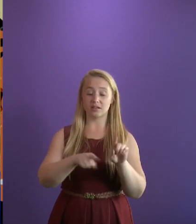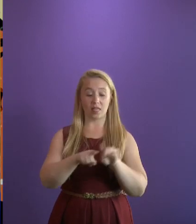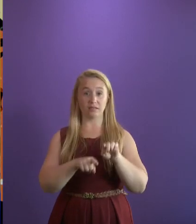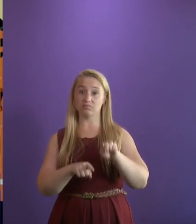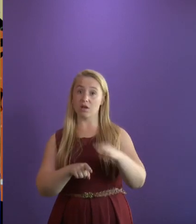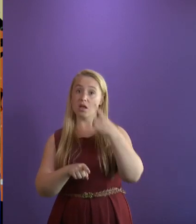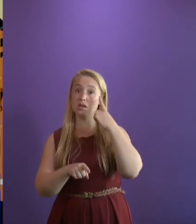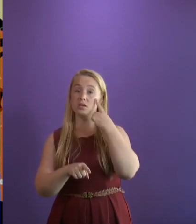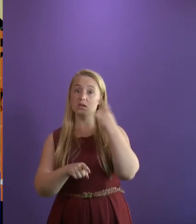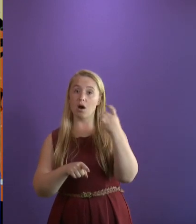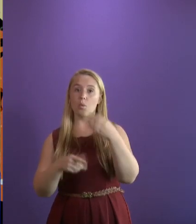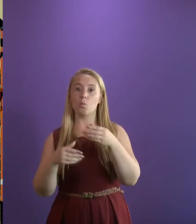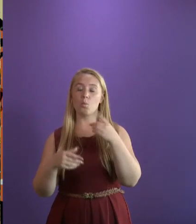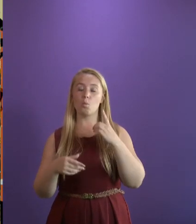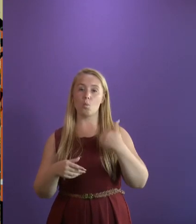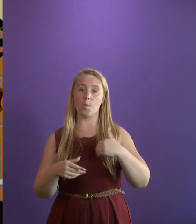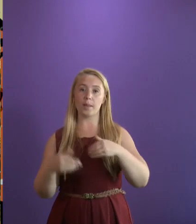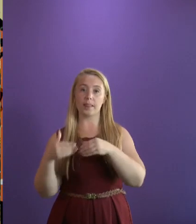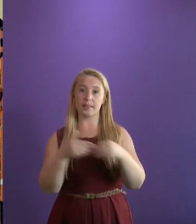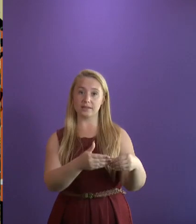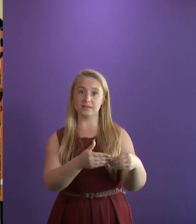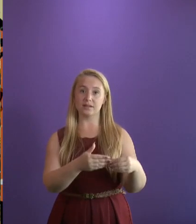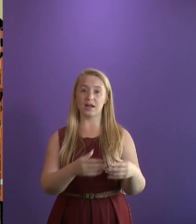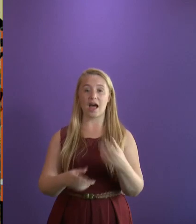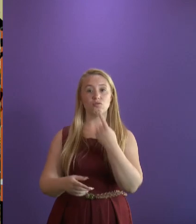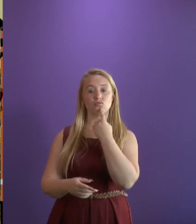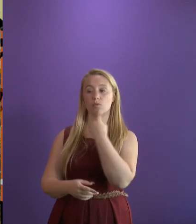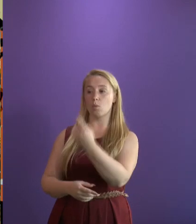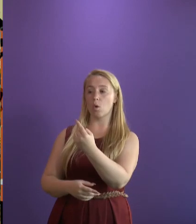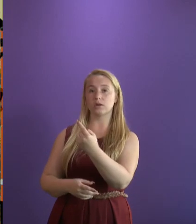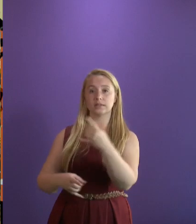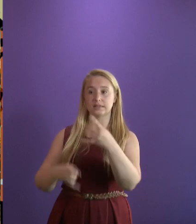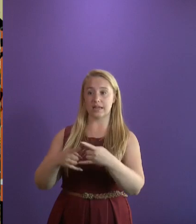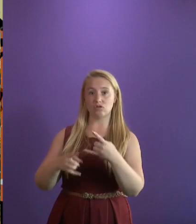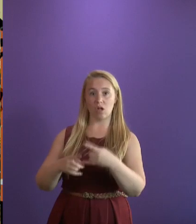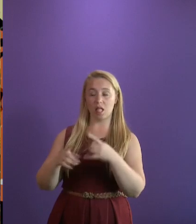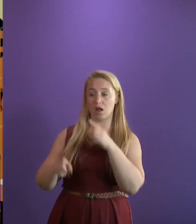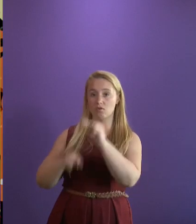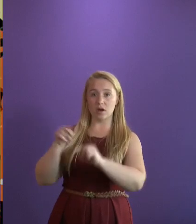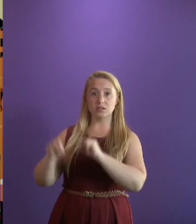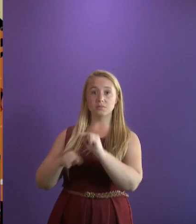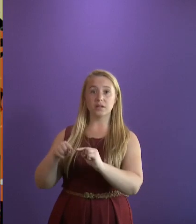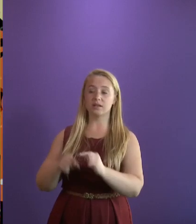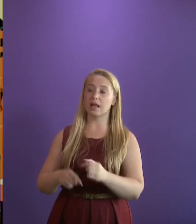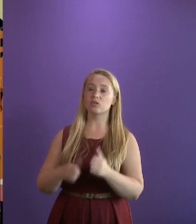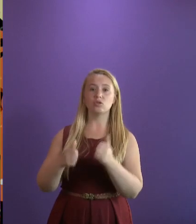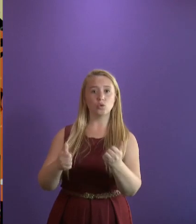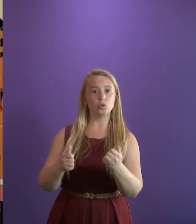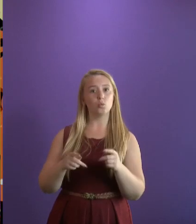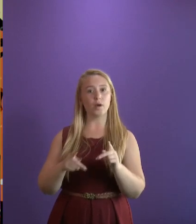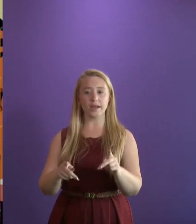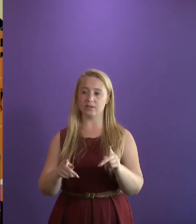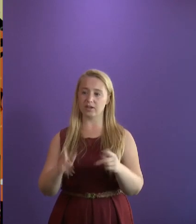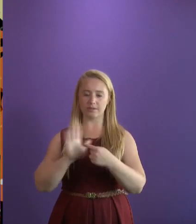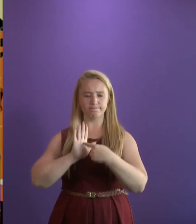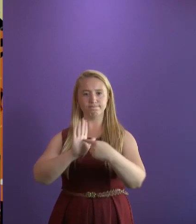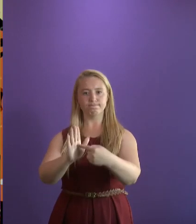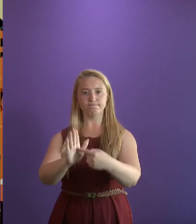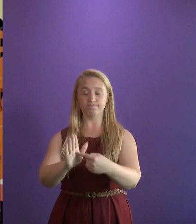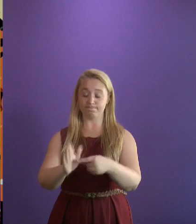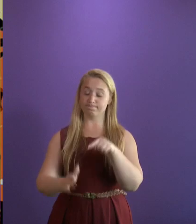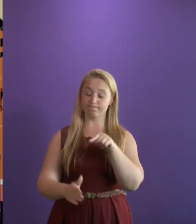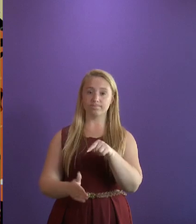other organisations like that, and reports like that sexual harassment report are always good at kind of showing the real problem and